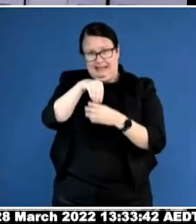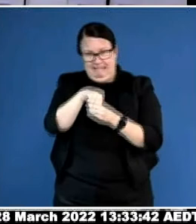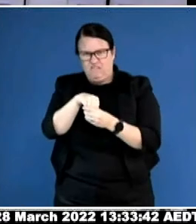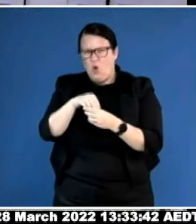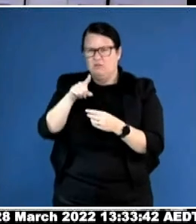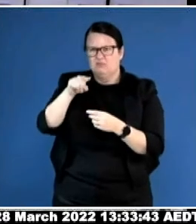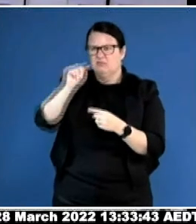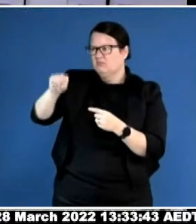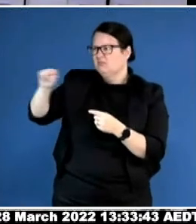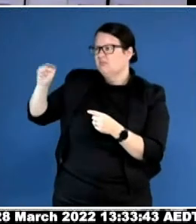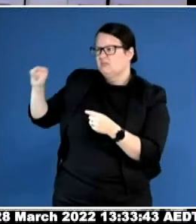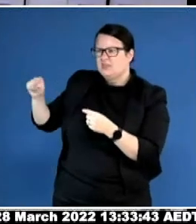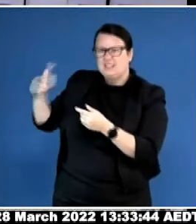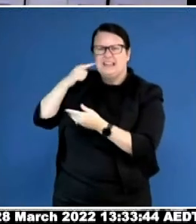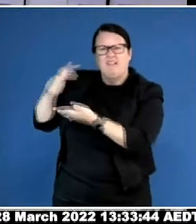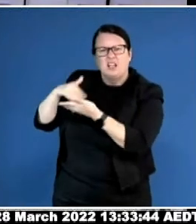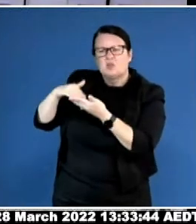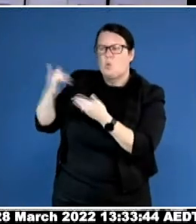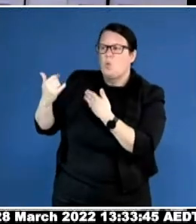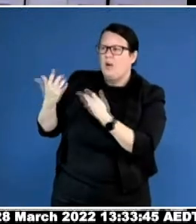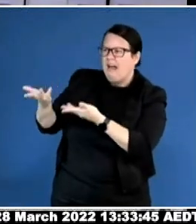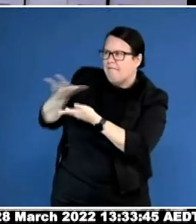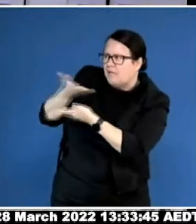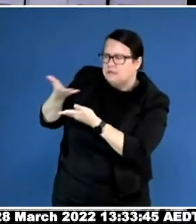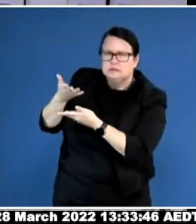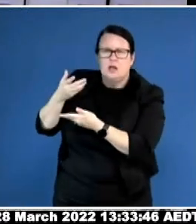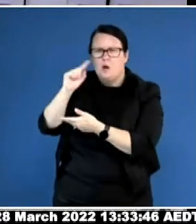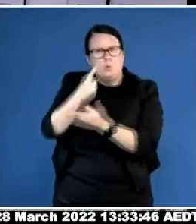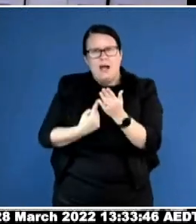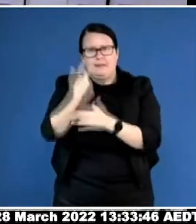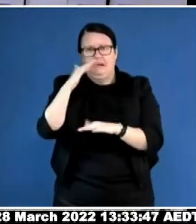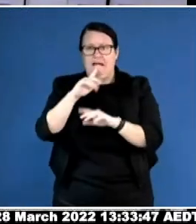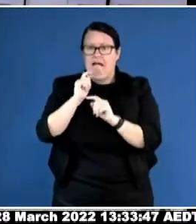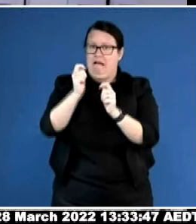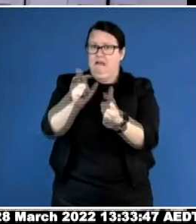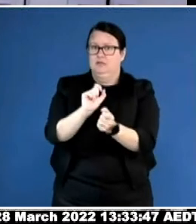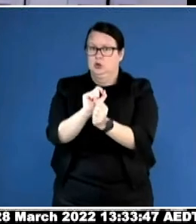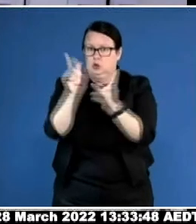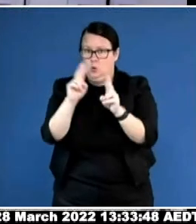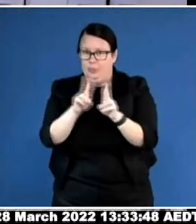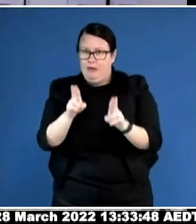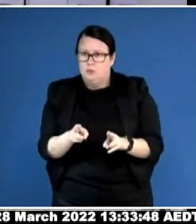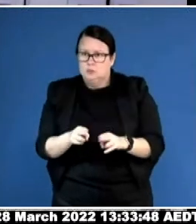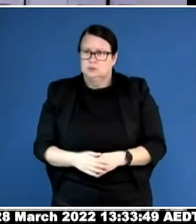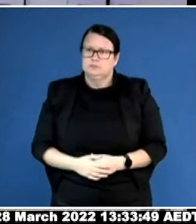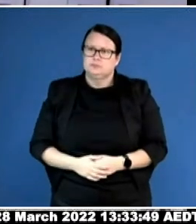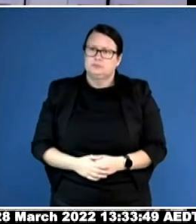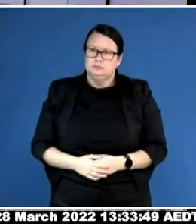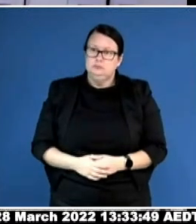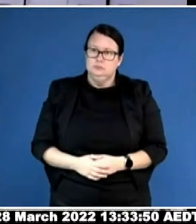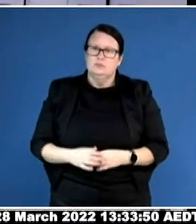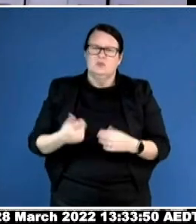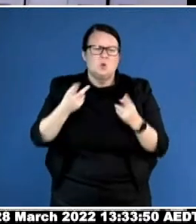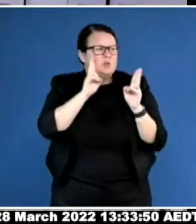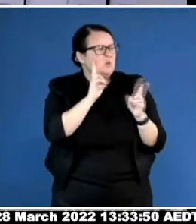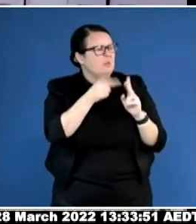providing you with assistance or advice as to what happened thereafter. When the property, in order to sell a property,